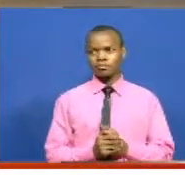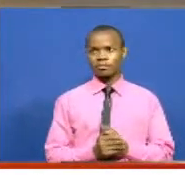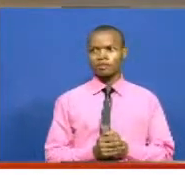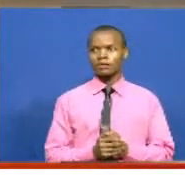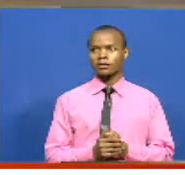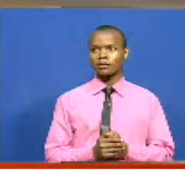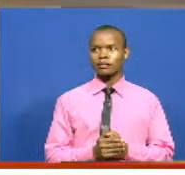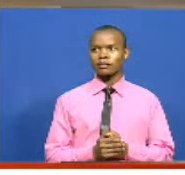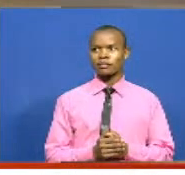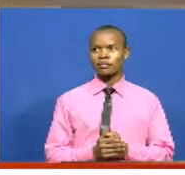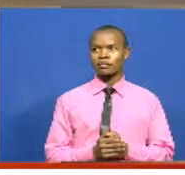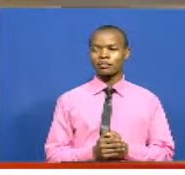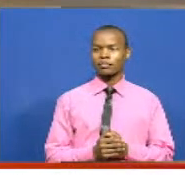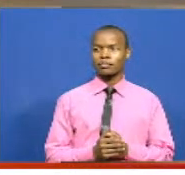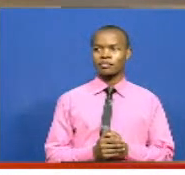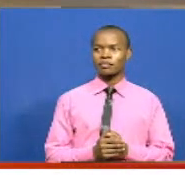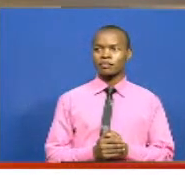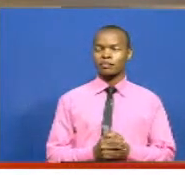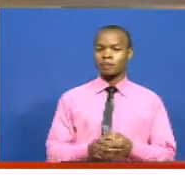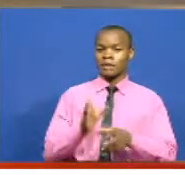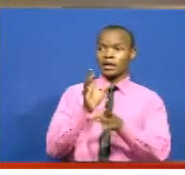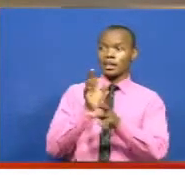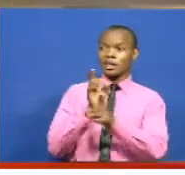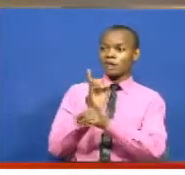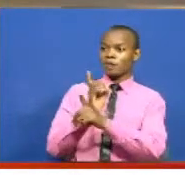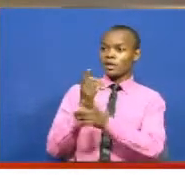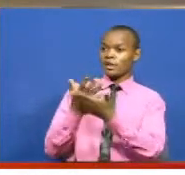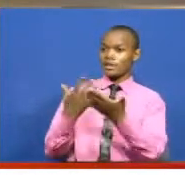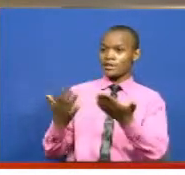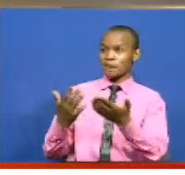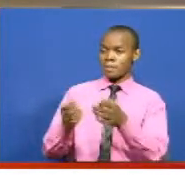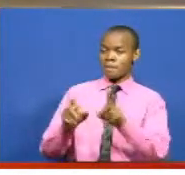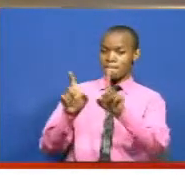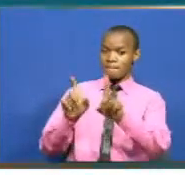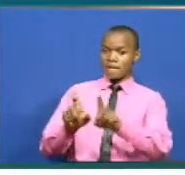multiple factors need to be examined onto that.